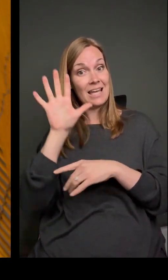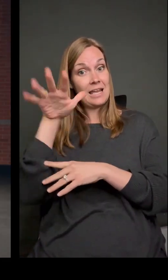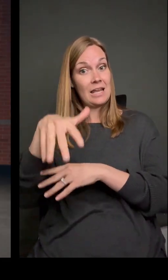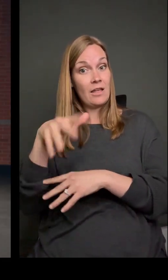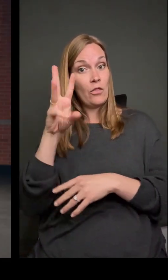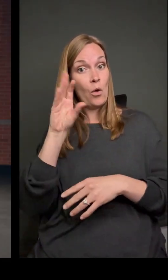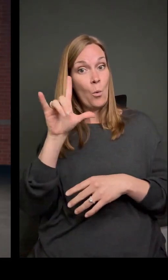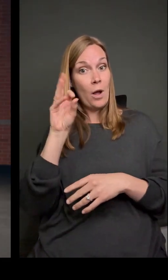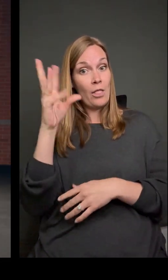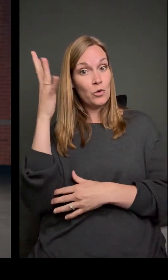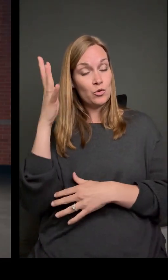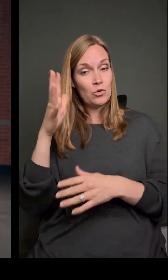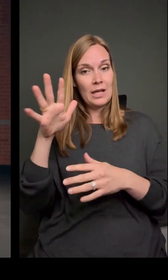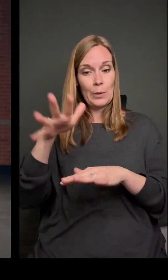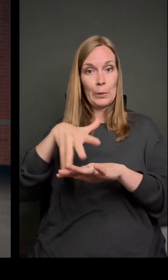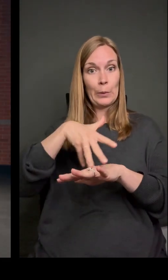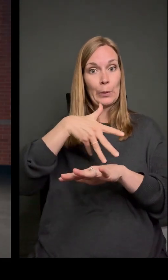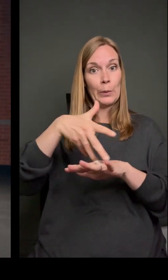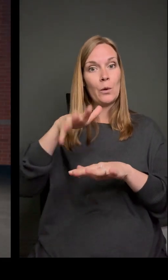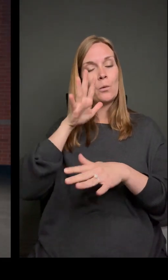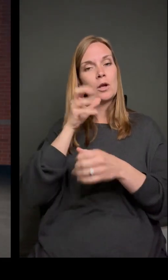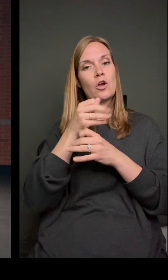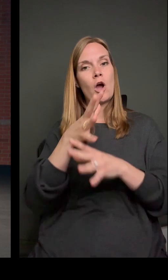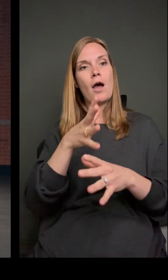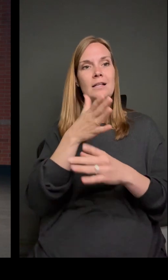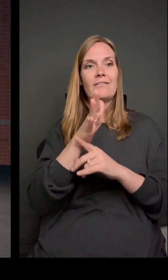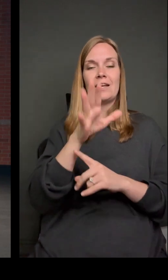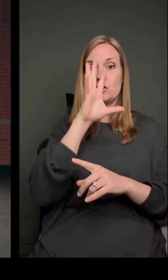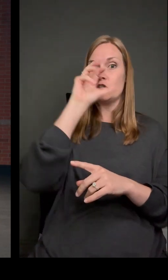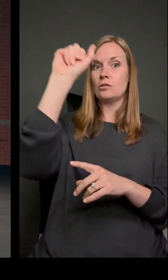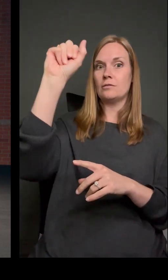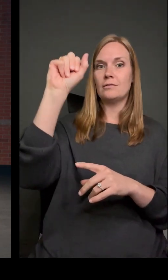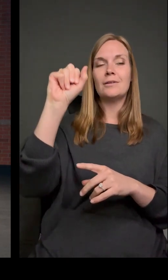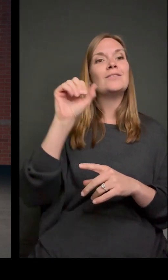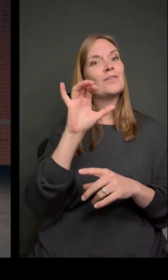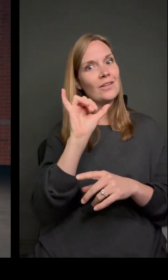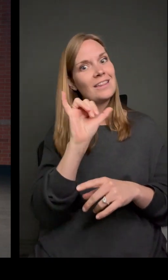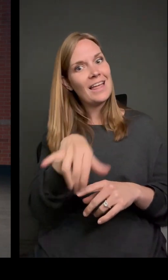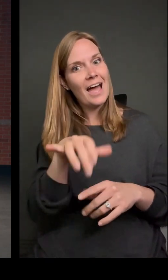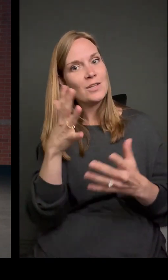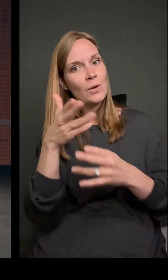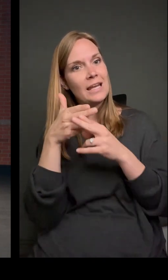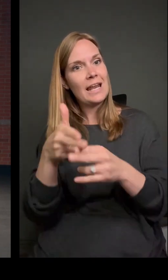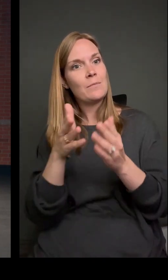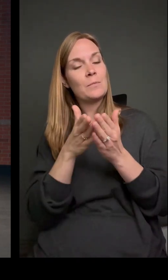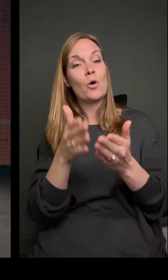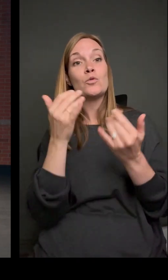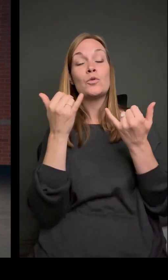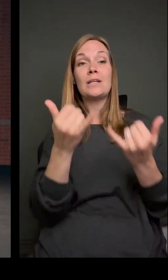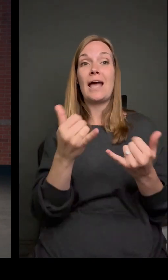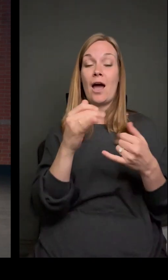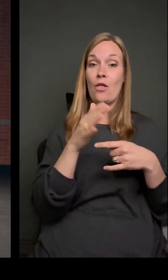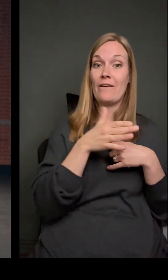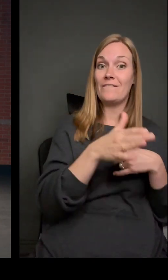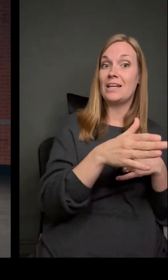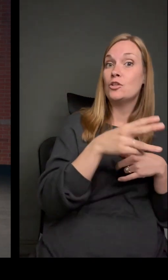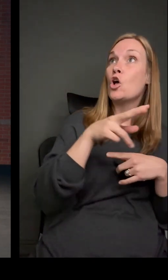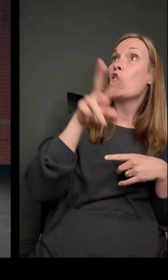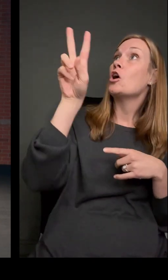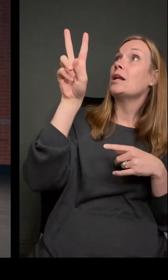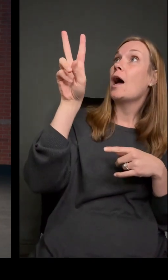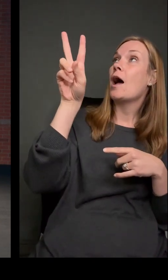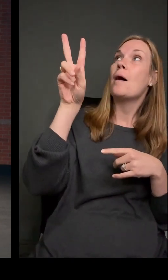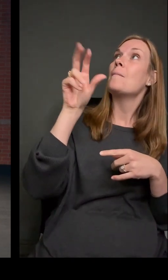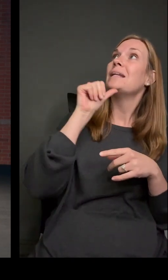would attract the fish to the surface? That's what he named his boat. So that now when the fish looked up through the water, what they saw didn't frighten them